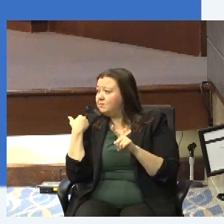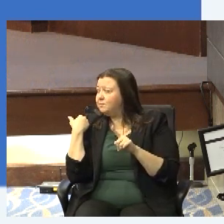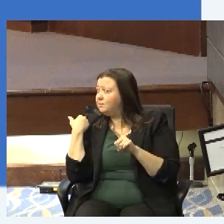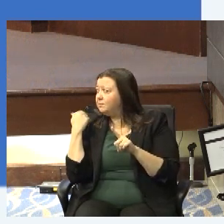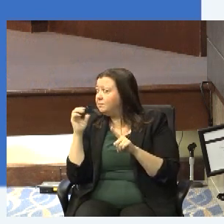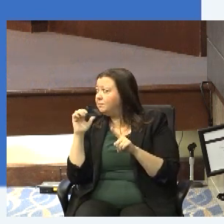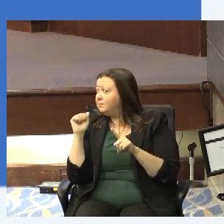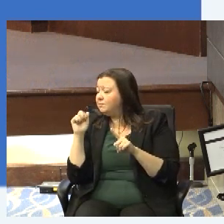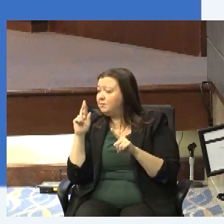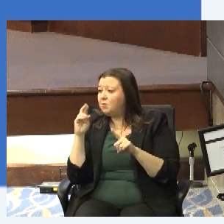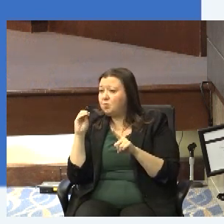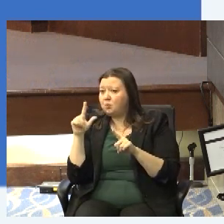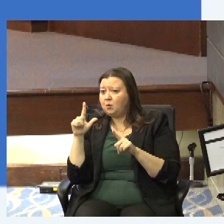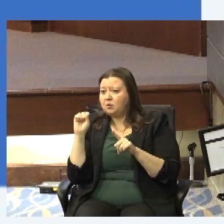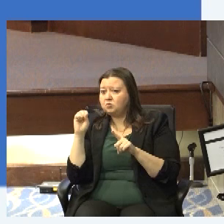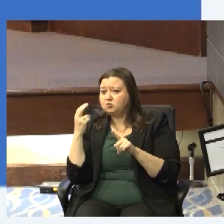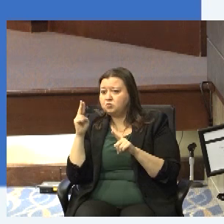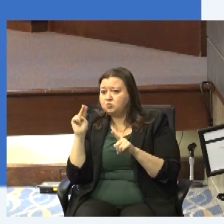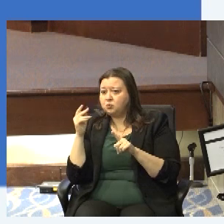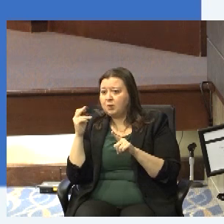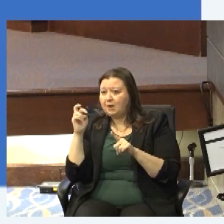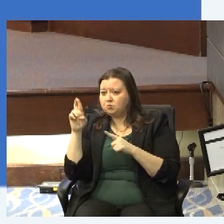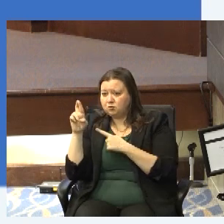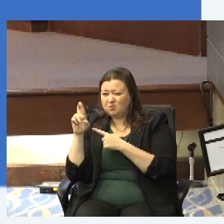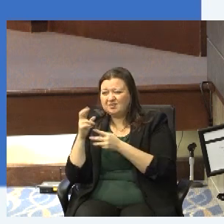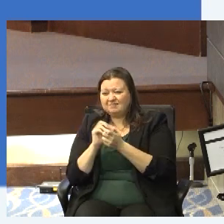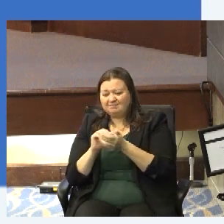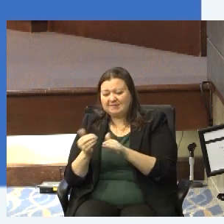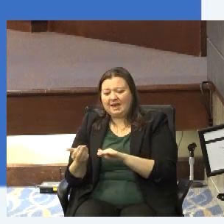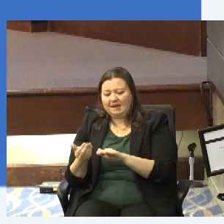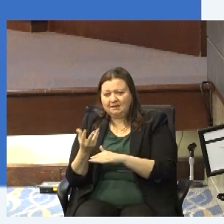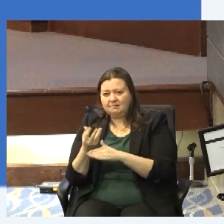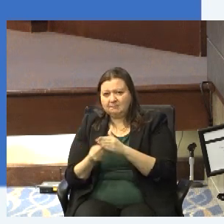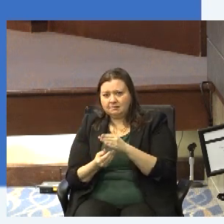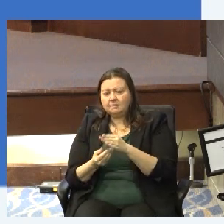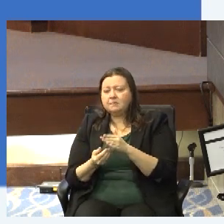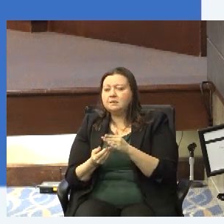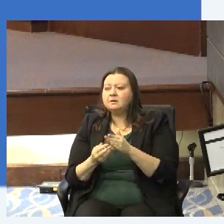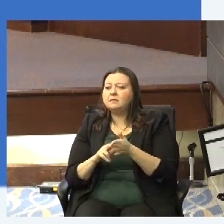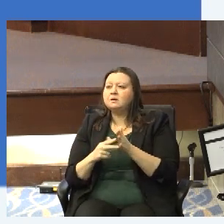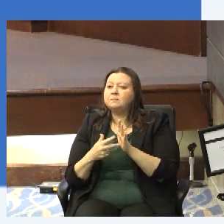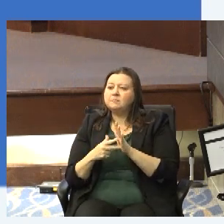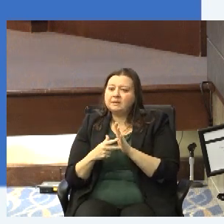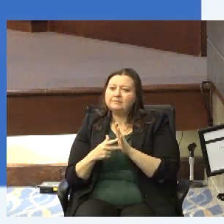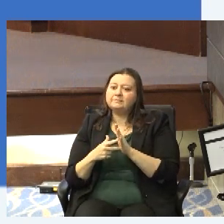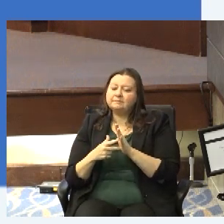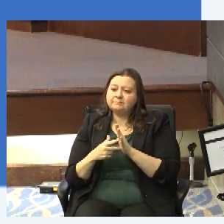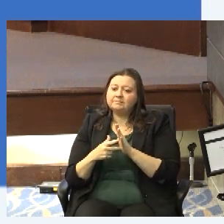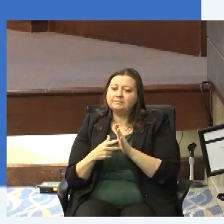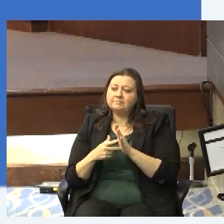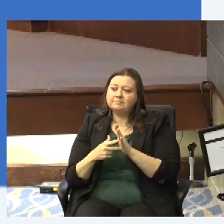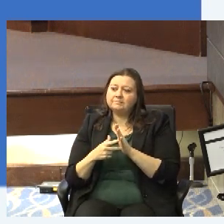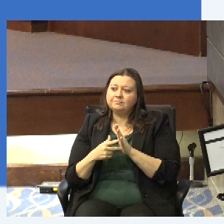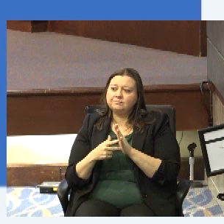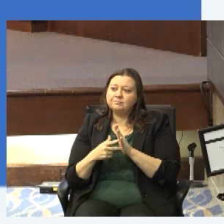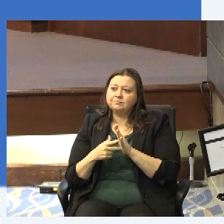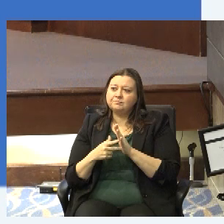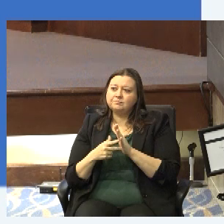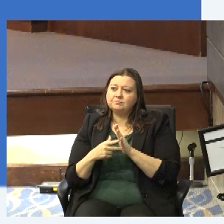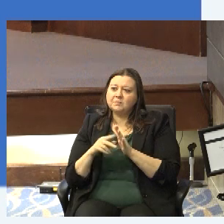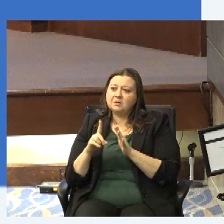Carol Smidhauser passed. As such, there has been some interest from